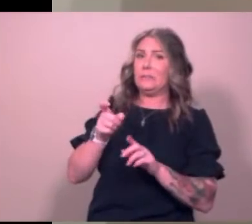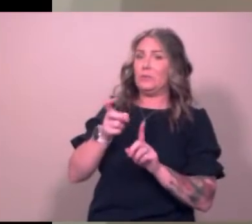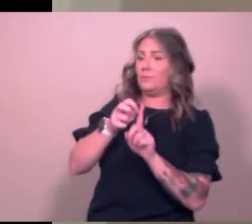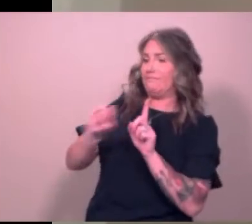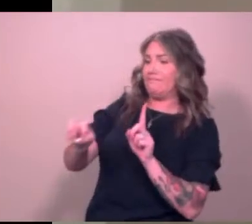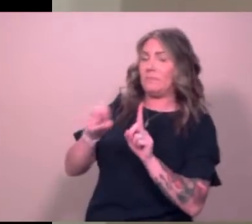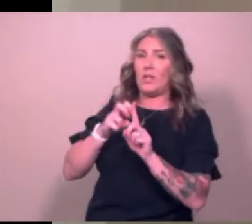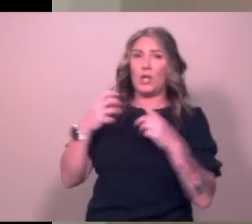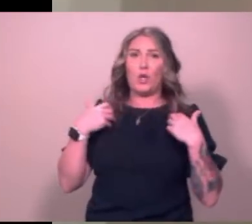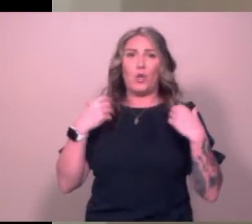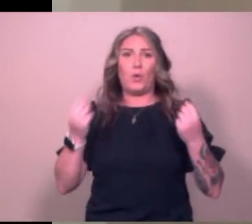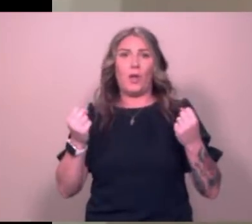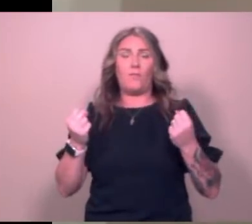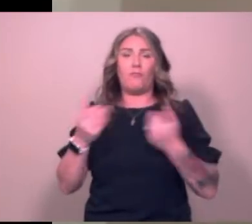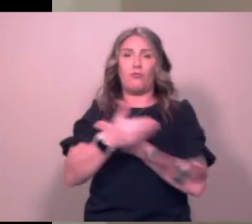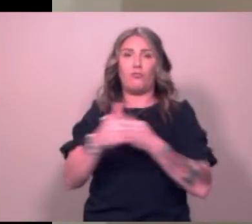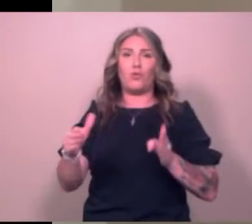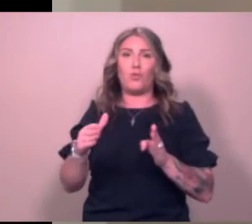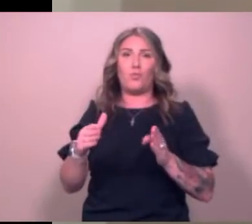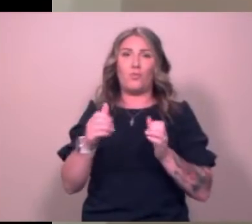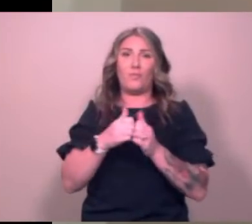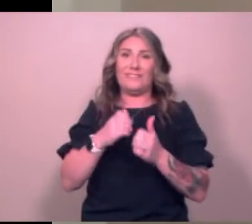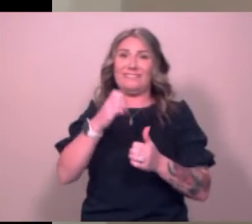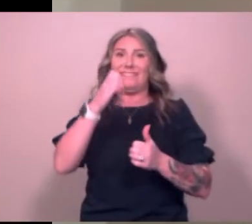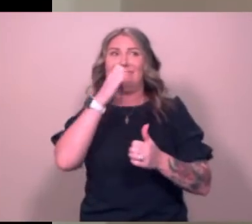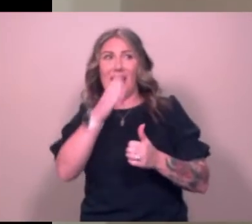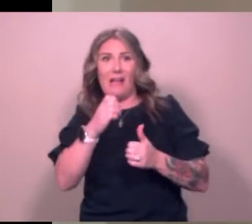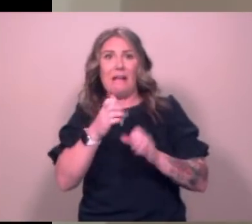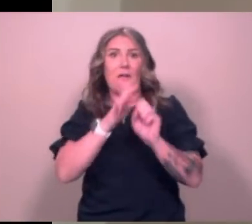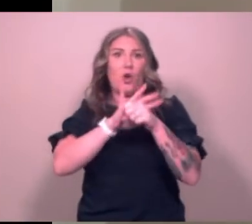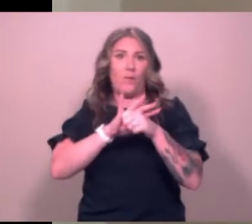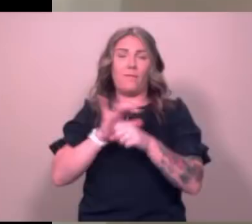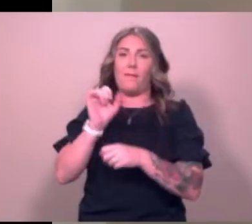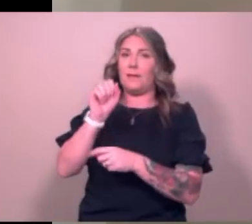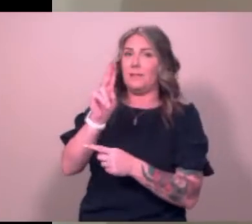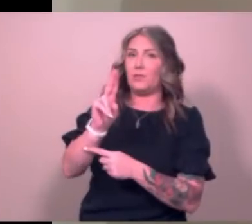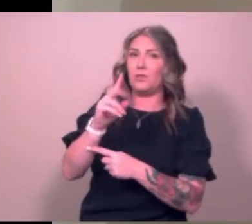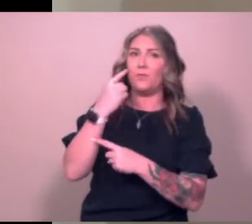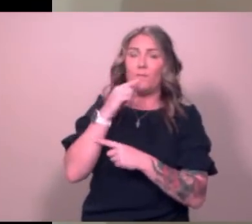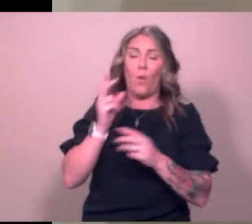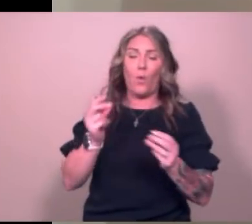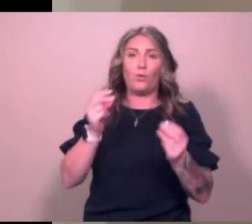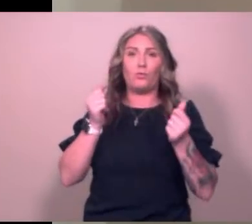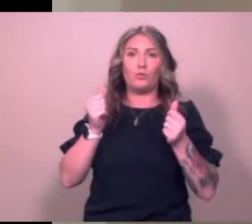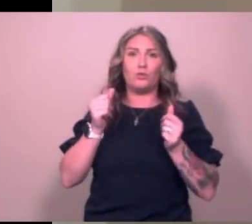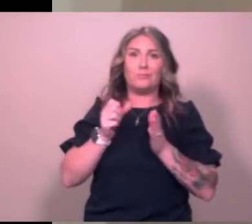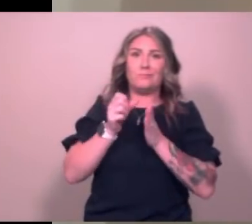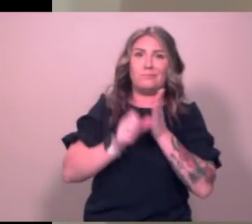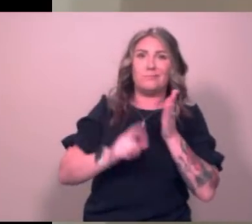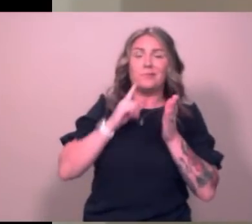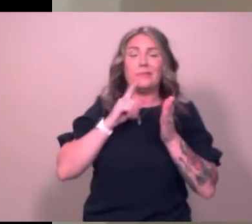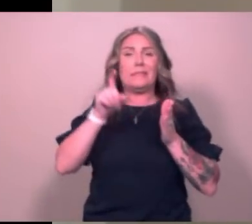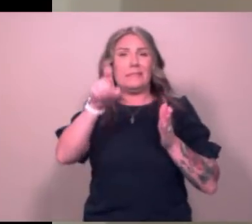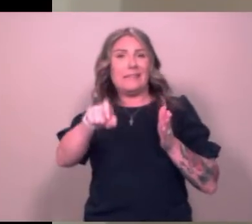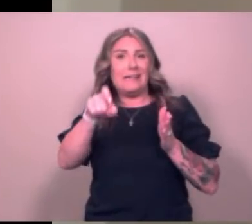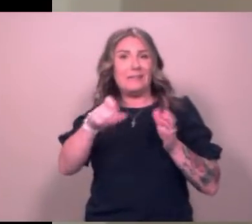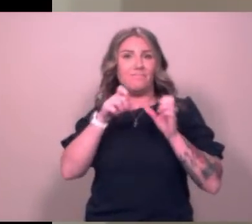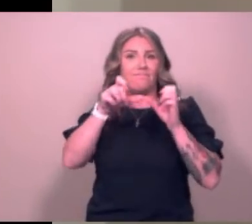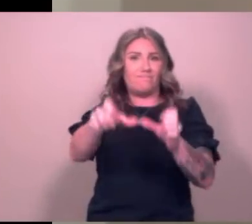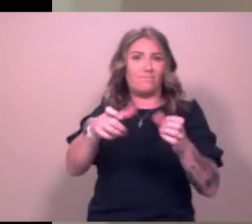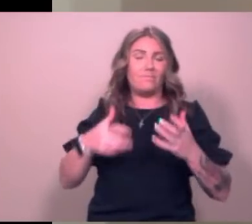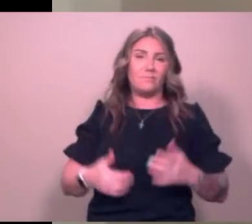2 non-COVID ICU patients to allow, the urgent procedures to be able to